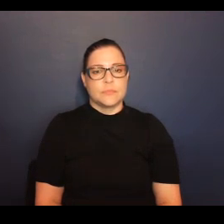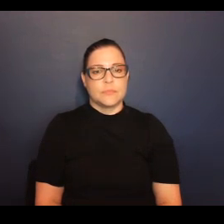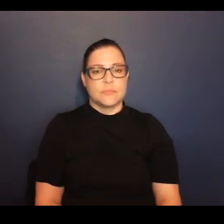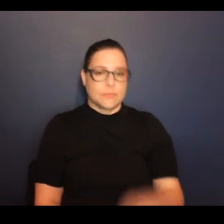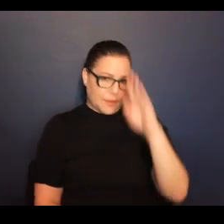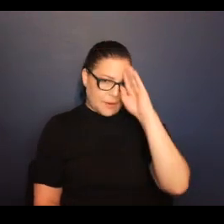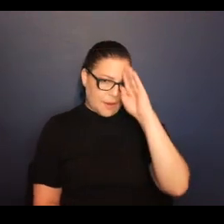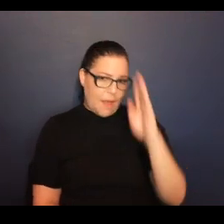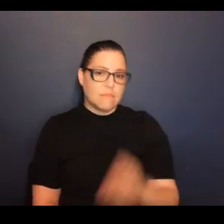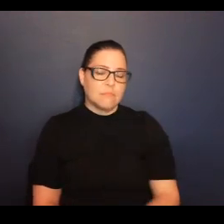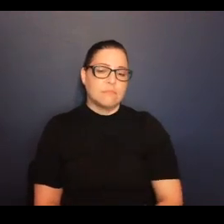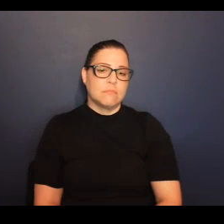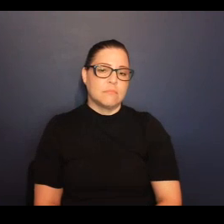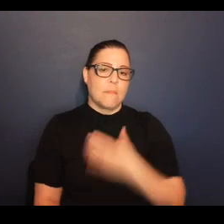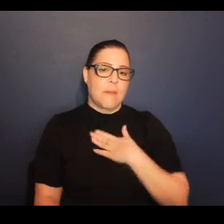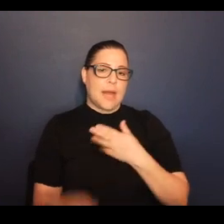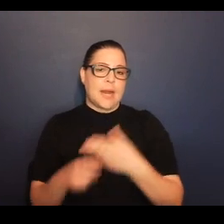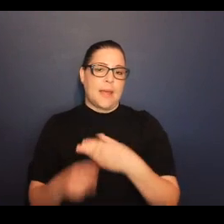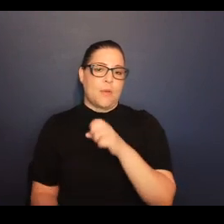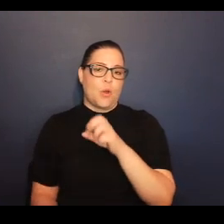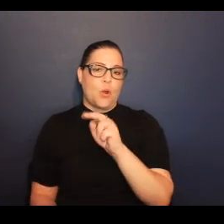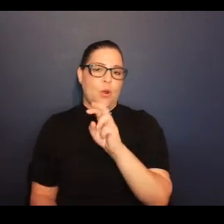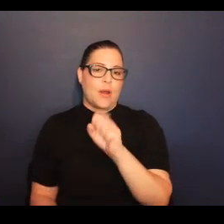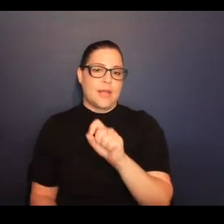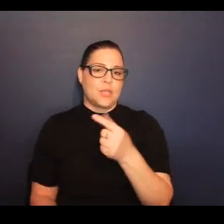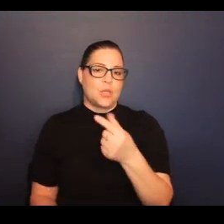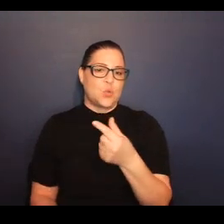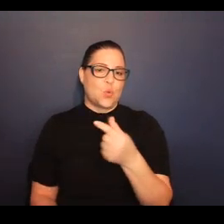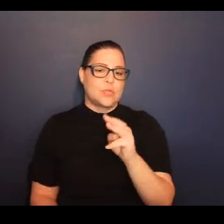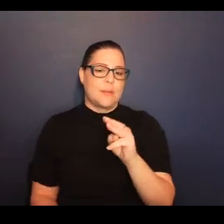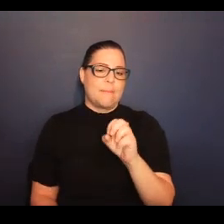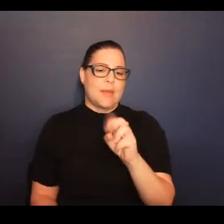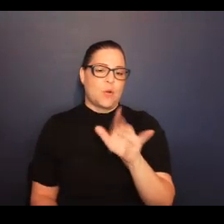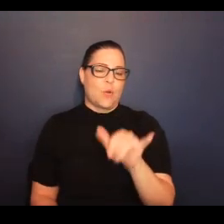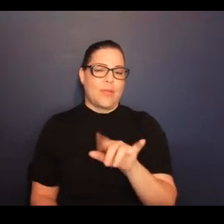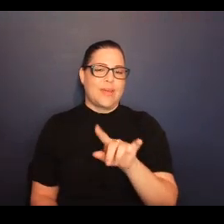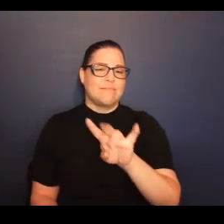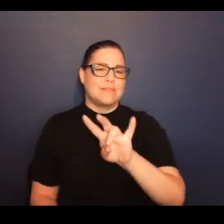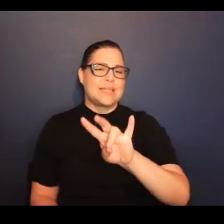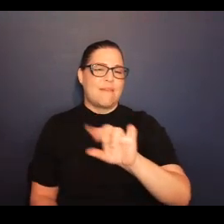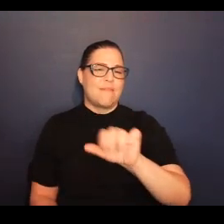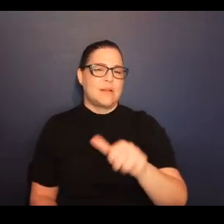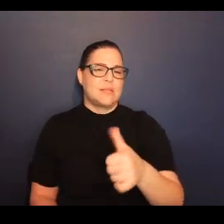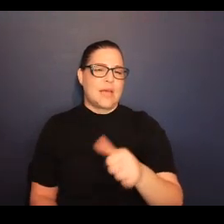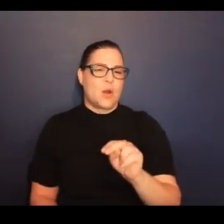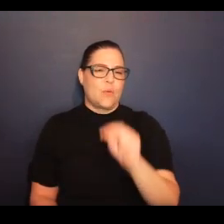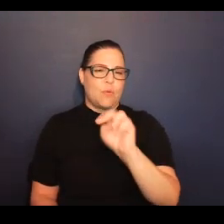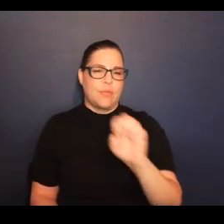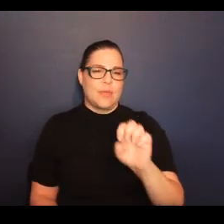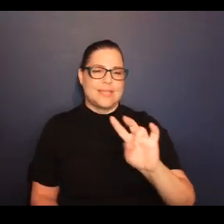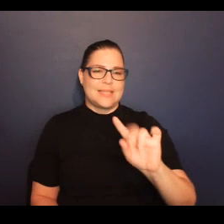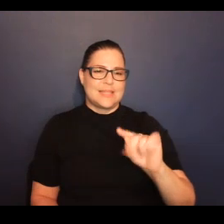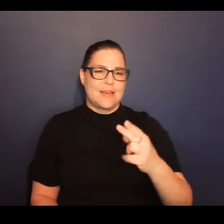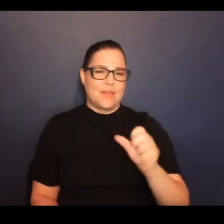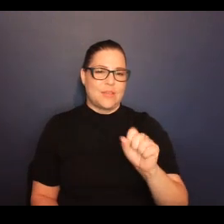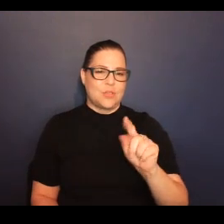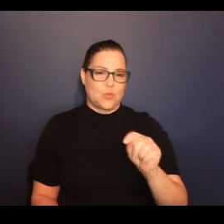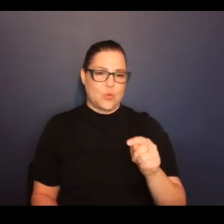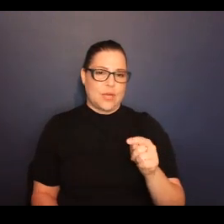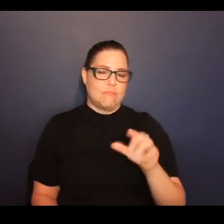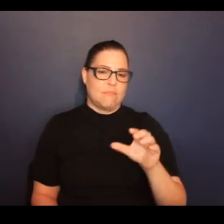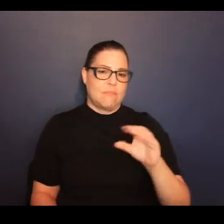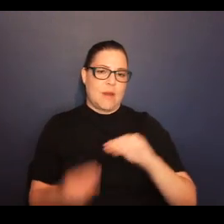Hi, my name is Ernest George McNolly. I live at 710 Northeast 7th Street, condo